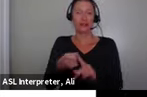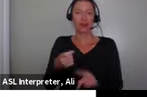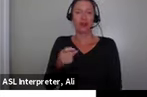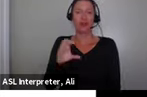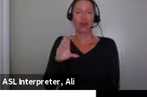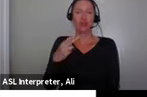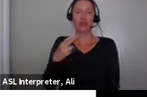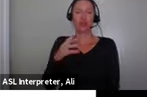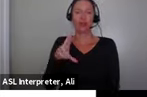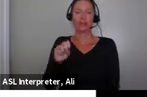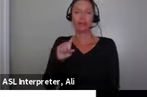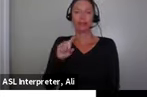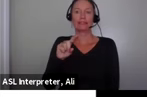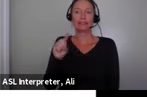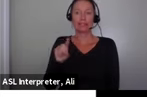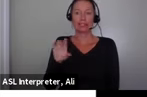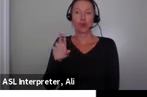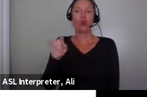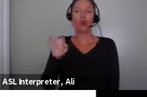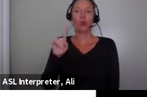Chris Zagorowicz.